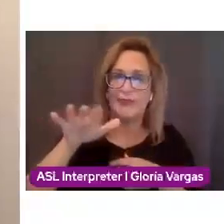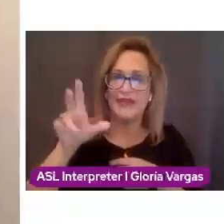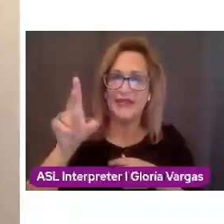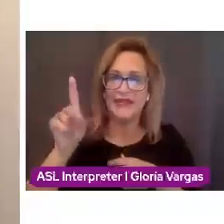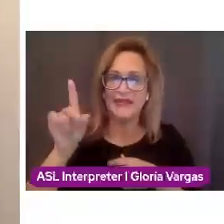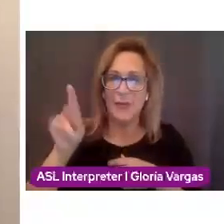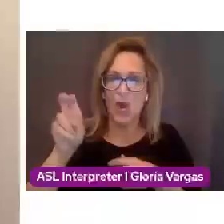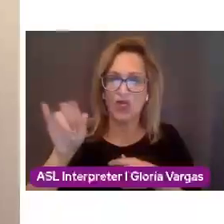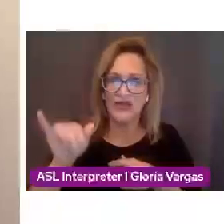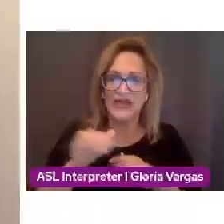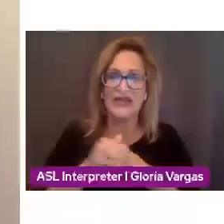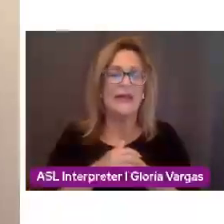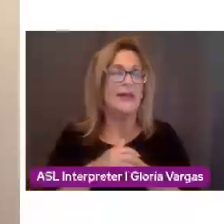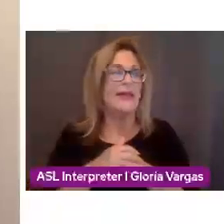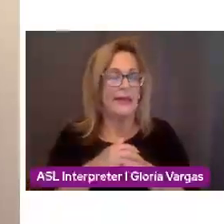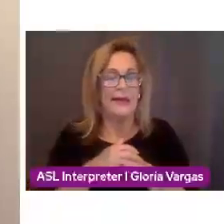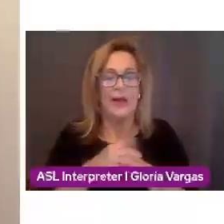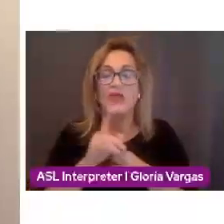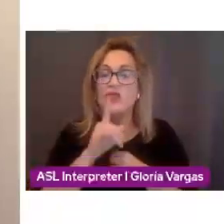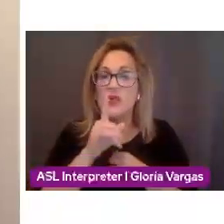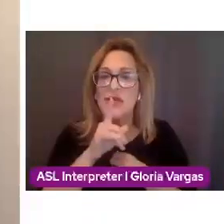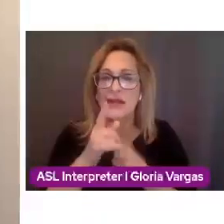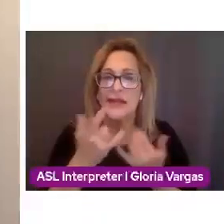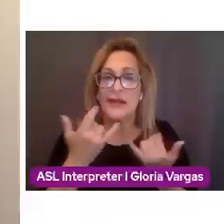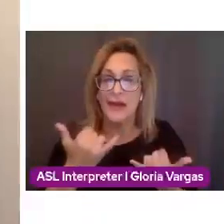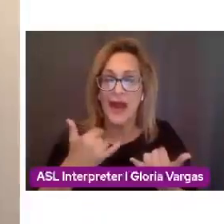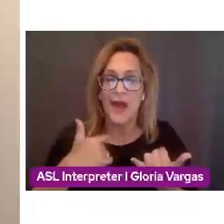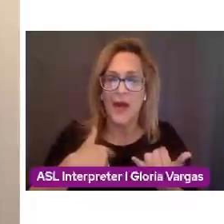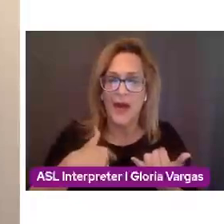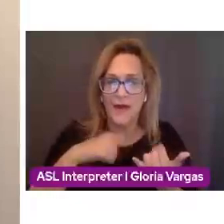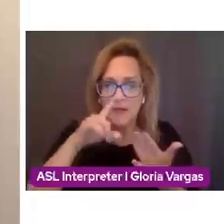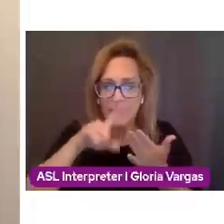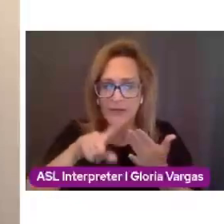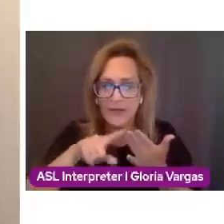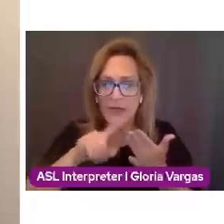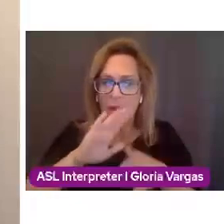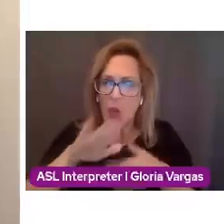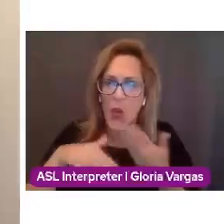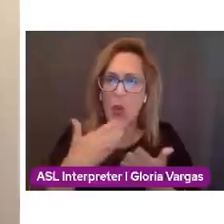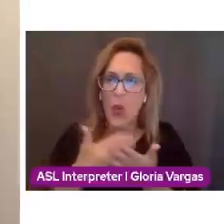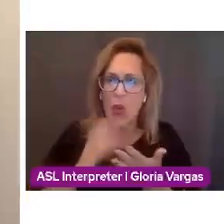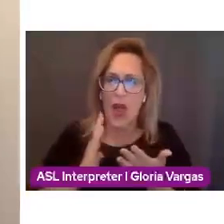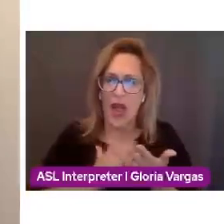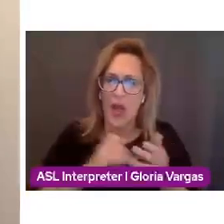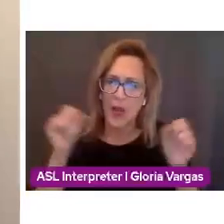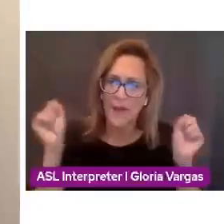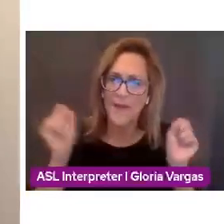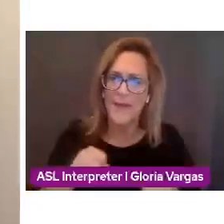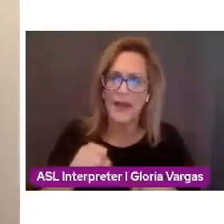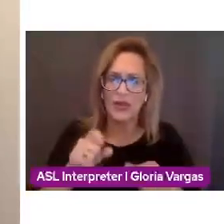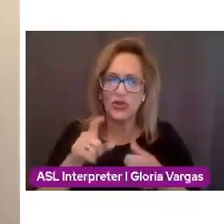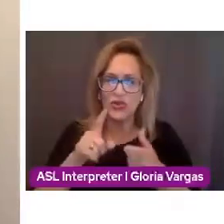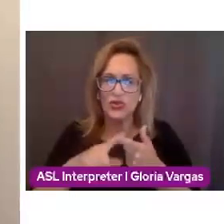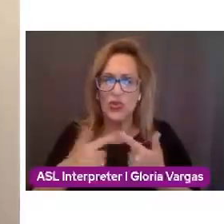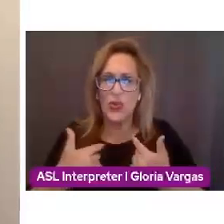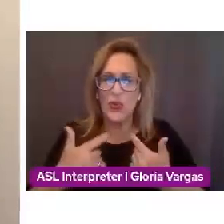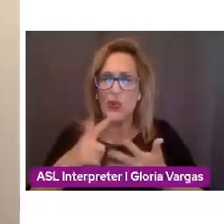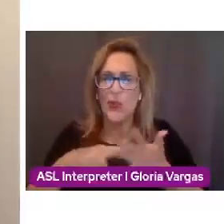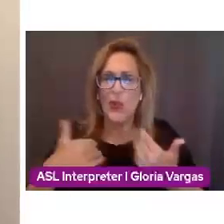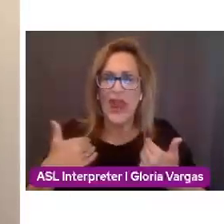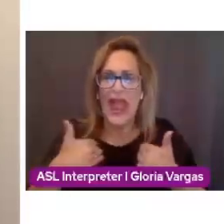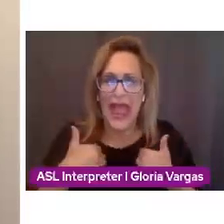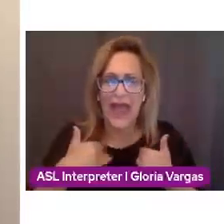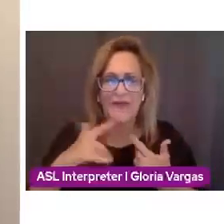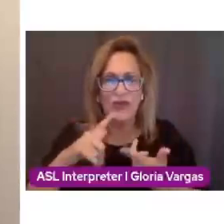is really exploring every single tool in our arsenal in order to check the gross overreach and abuse